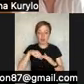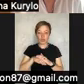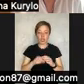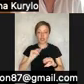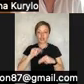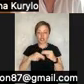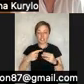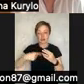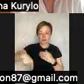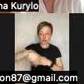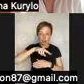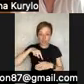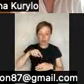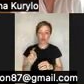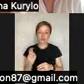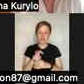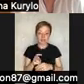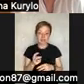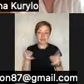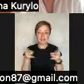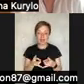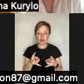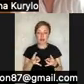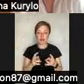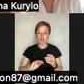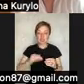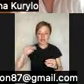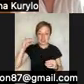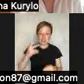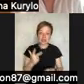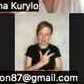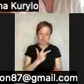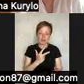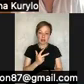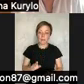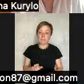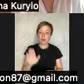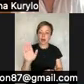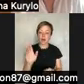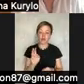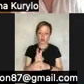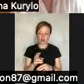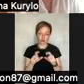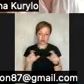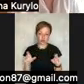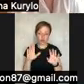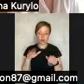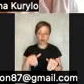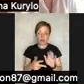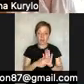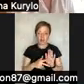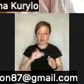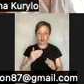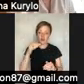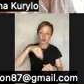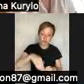minutes walk away from us. And you need to pass through the courtyard, and you need to take three staircases. The ramp is only at